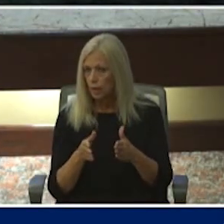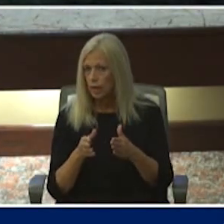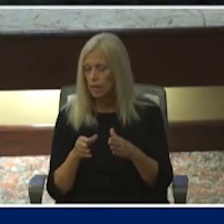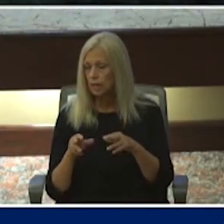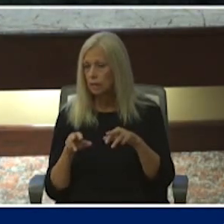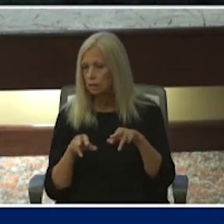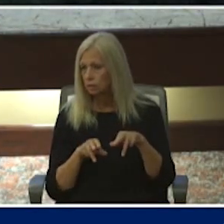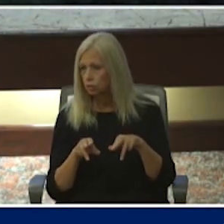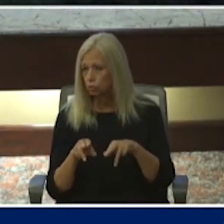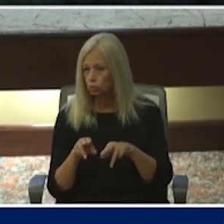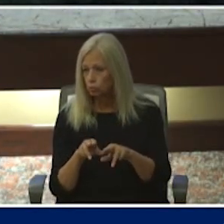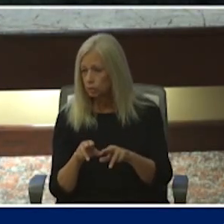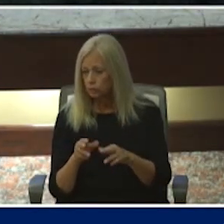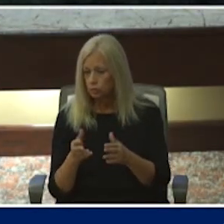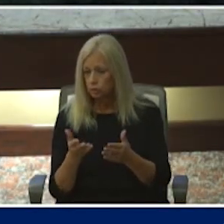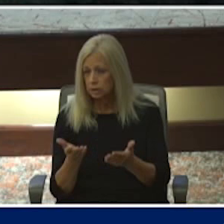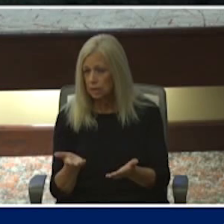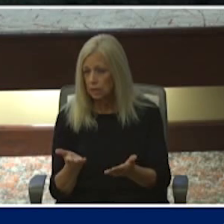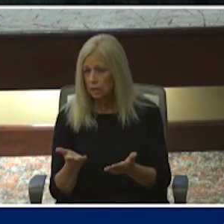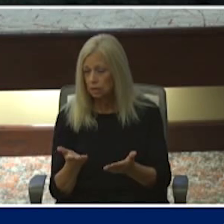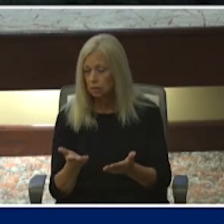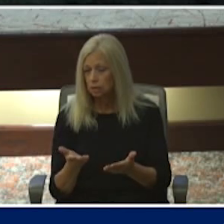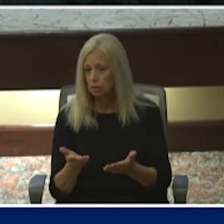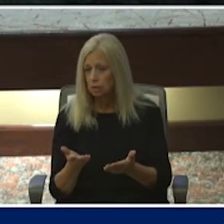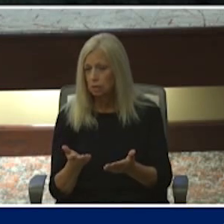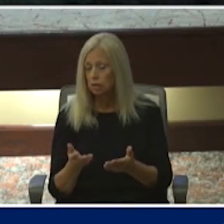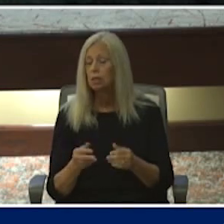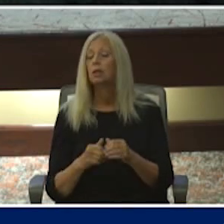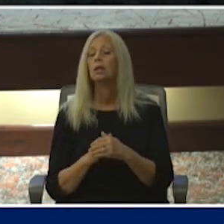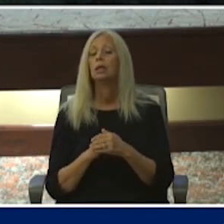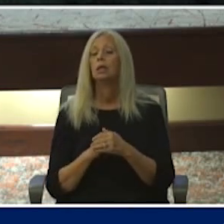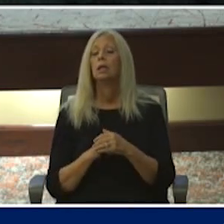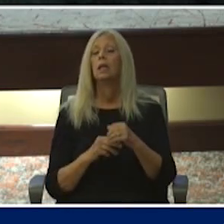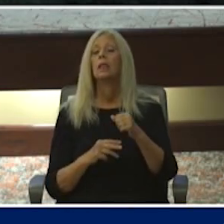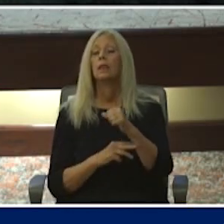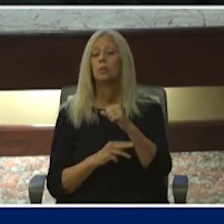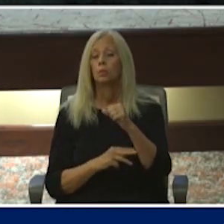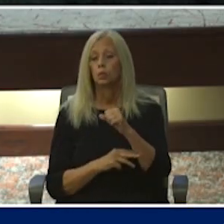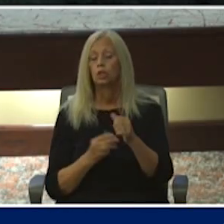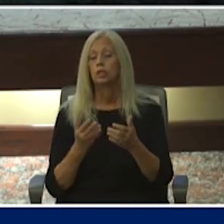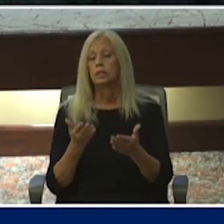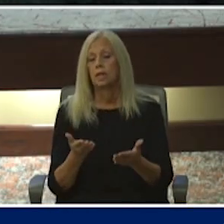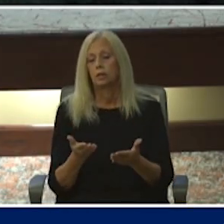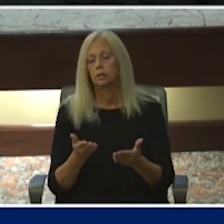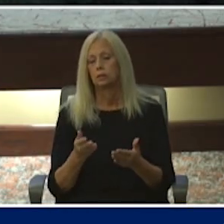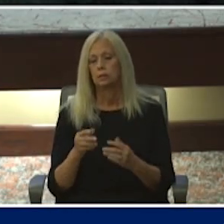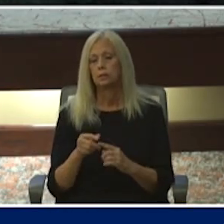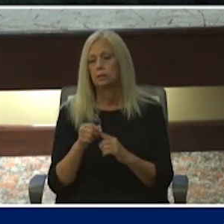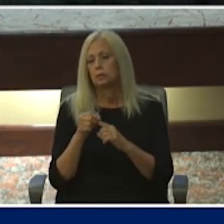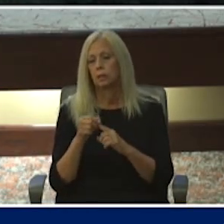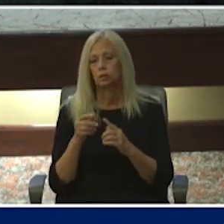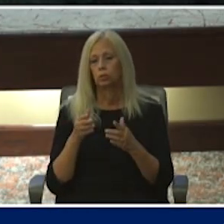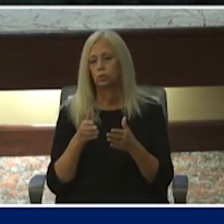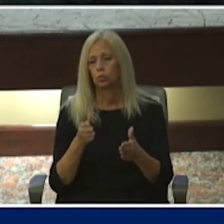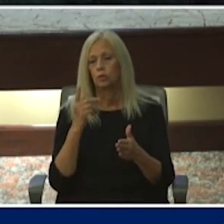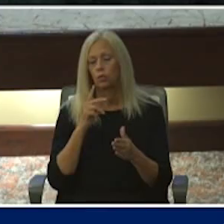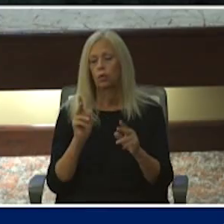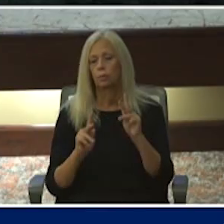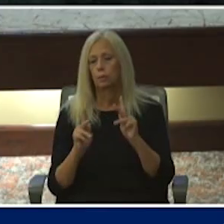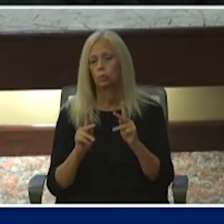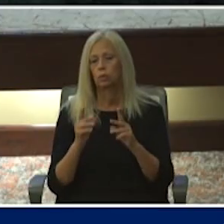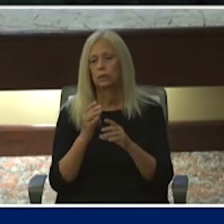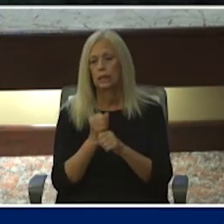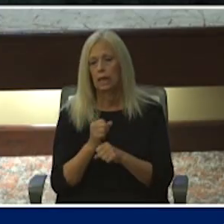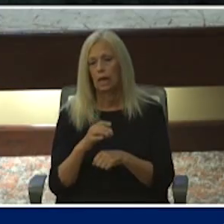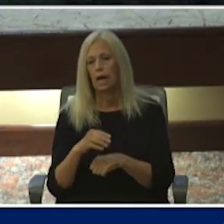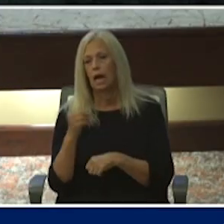mean, The bridge was there is just to be a special amenity for people to get out over the water. We